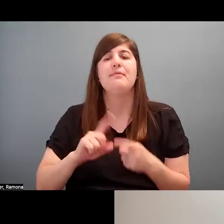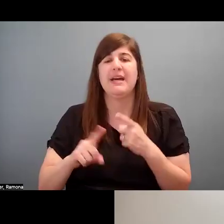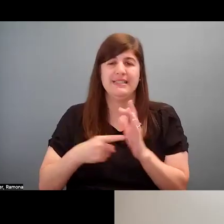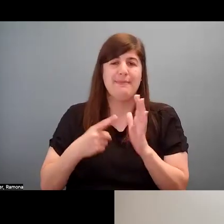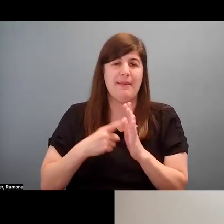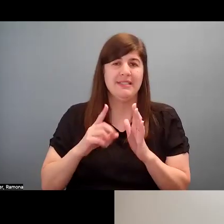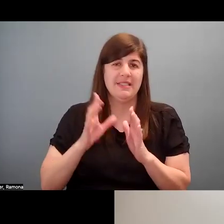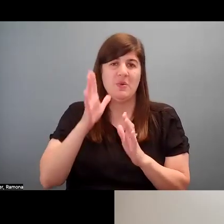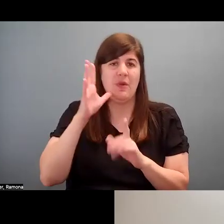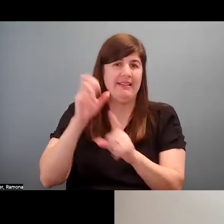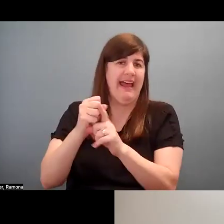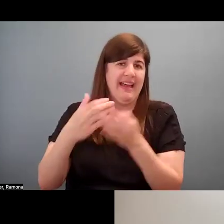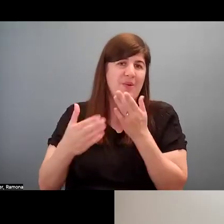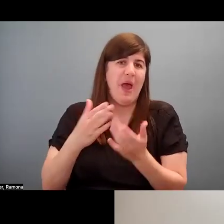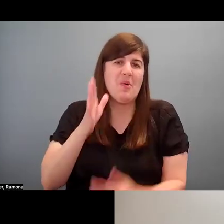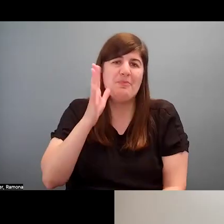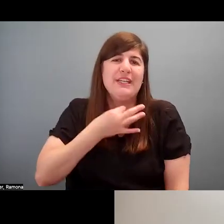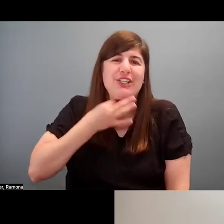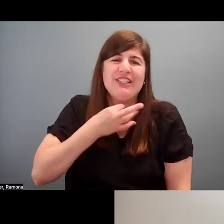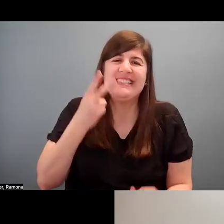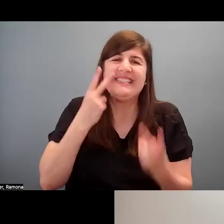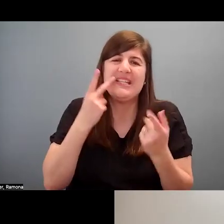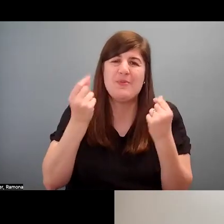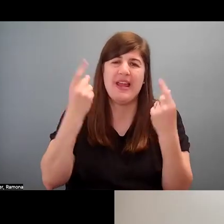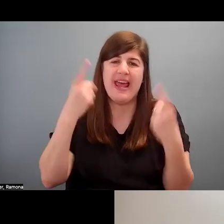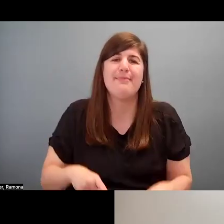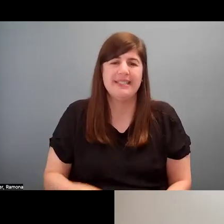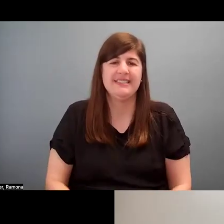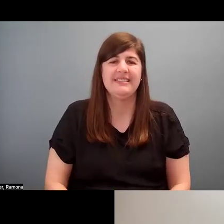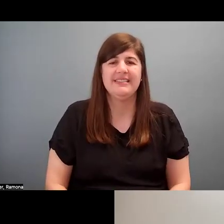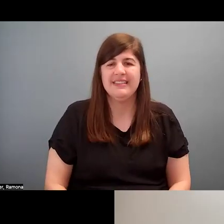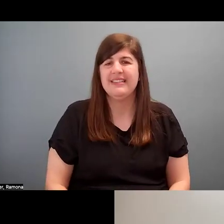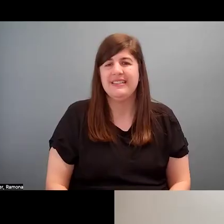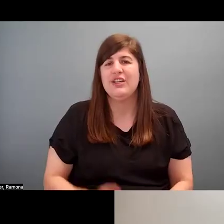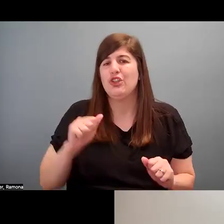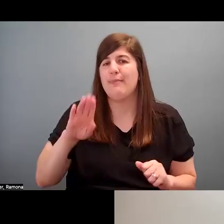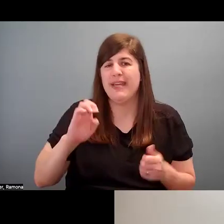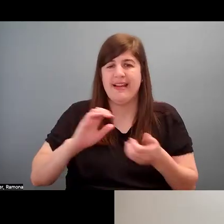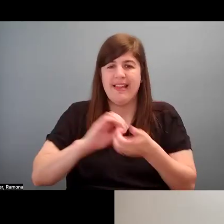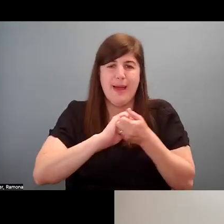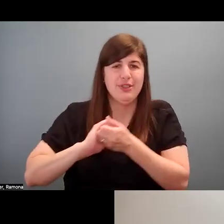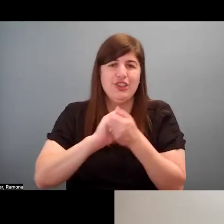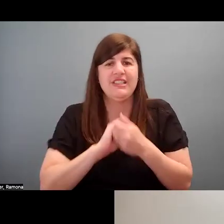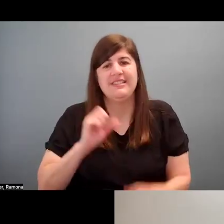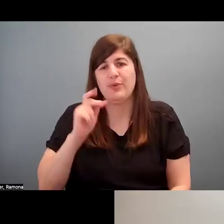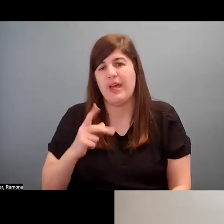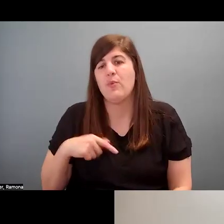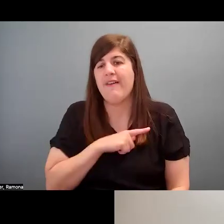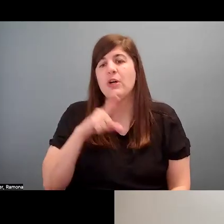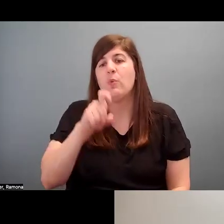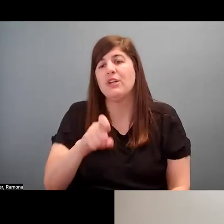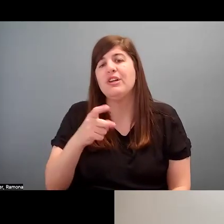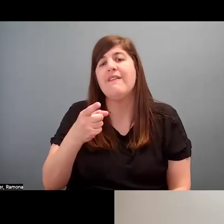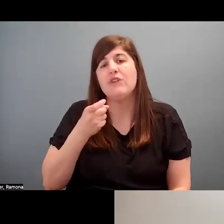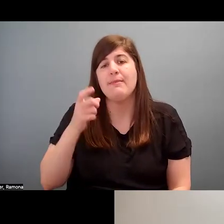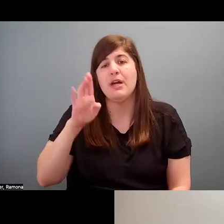But I would be very curious to watch that. Yes. Um that could be a collaboration we could work on. We got a question